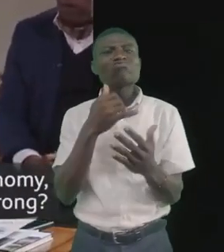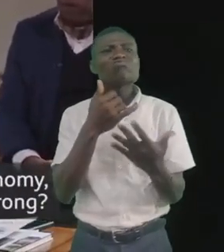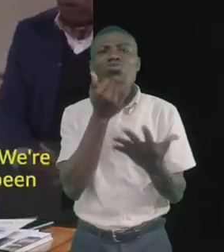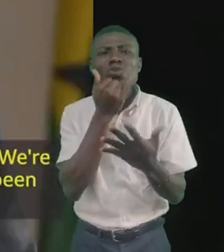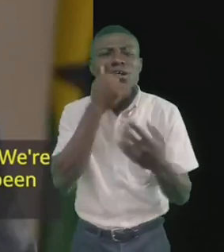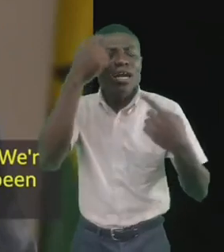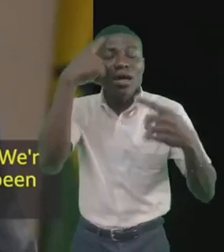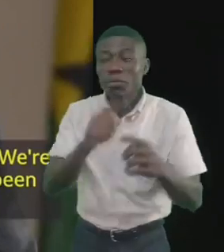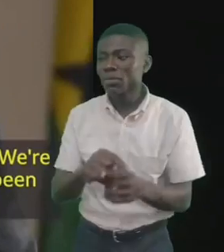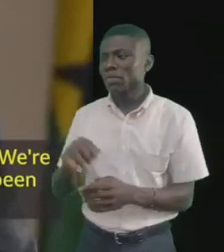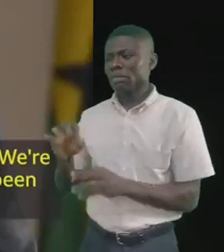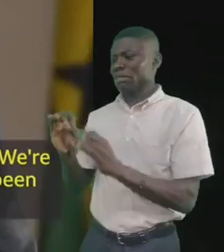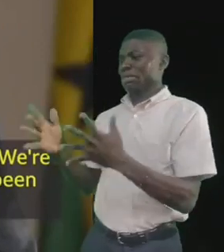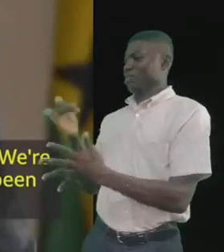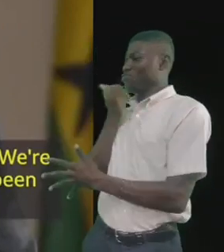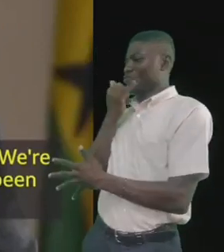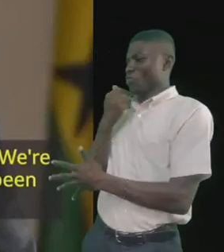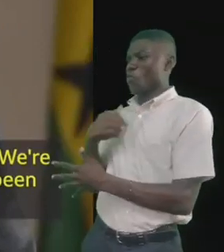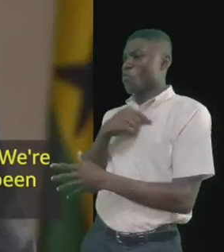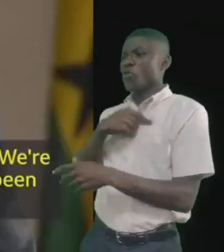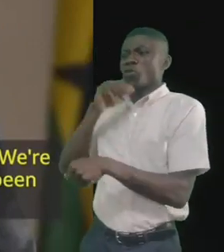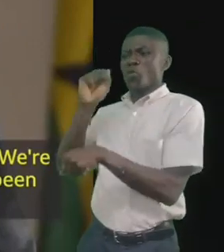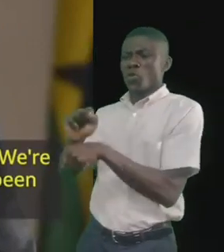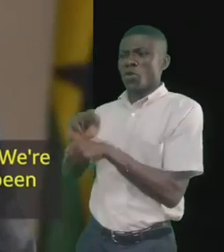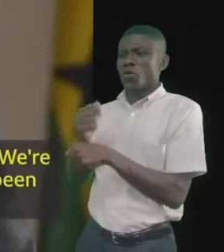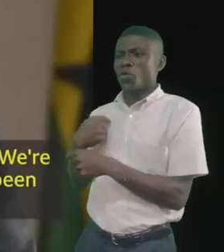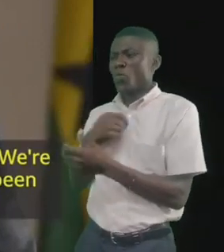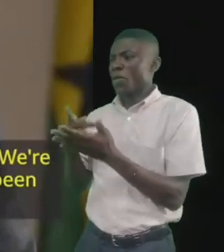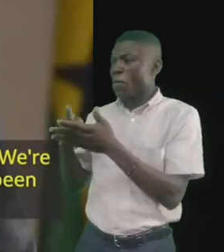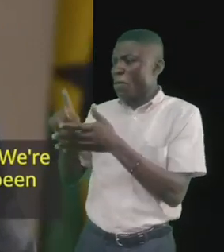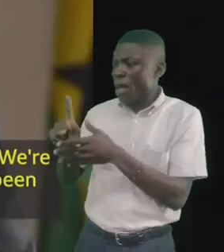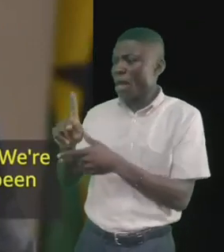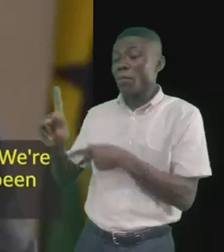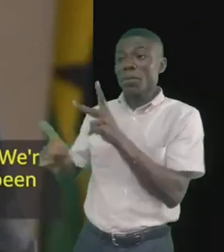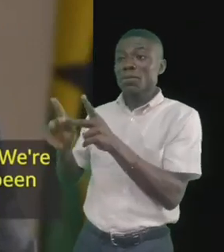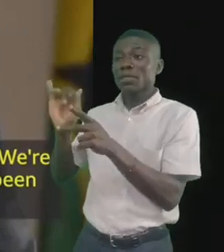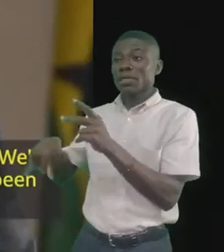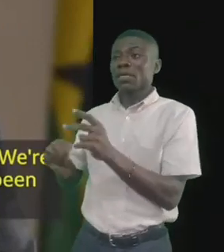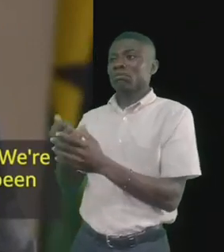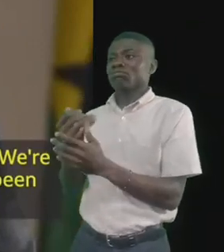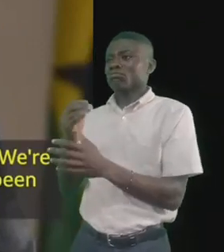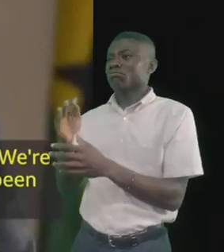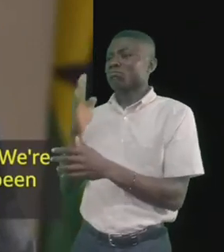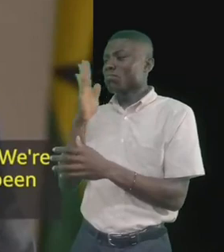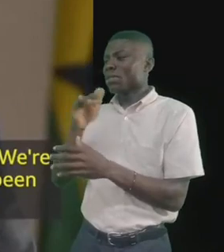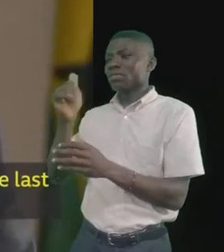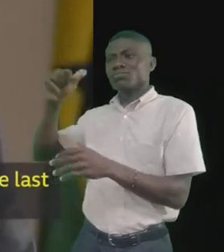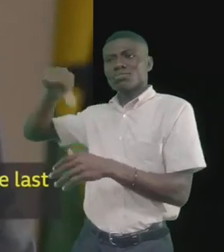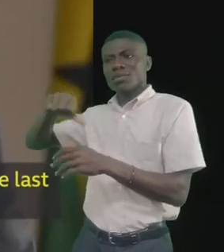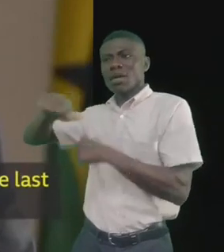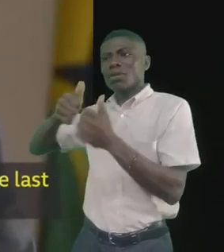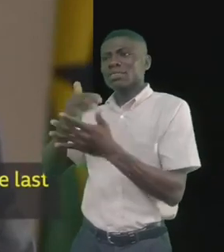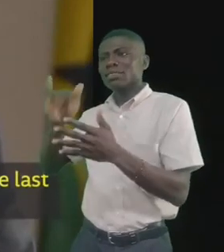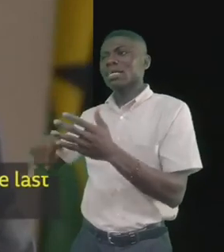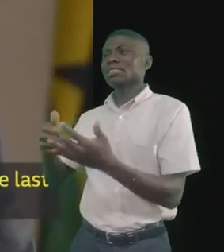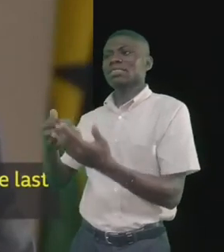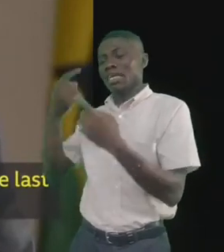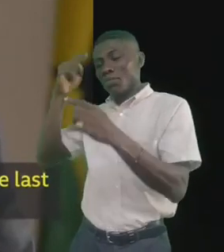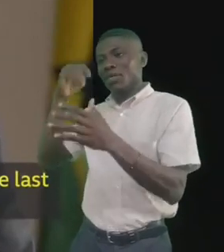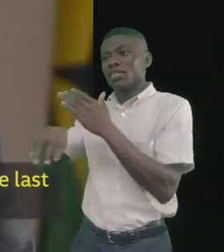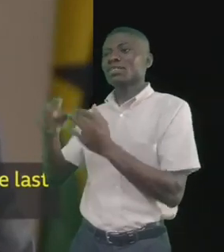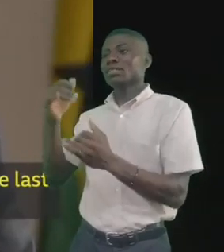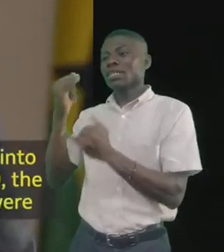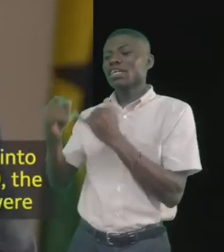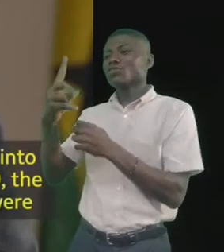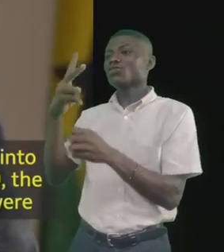went wrong? Nothing has gone wrong. We're part of those who have been very badly affected by what has gone on in the last